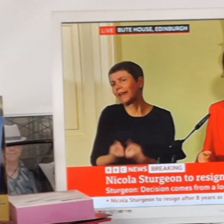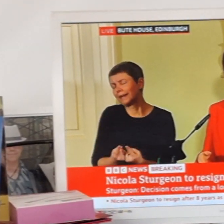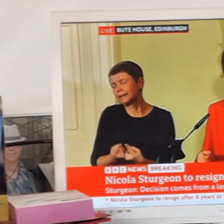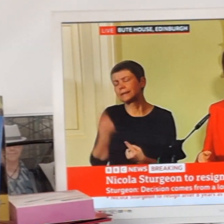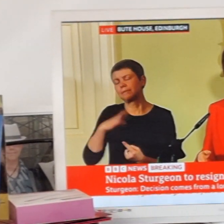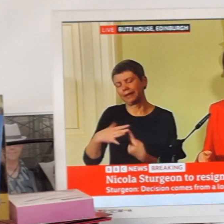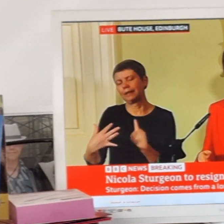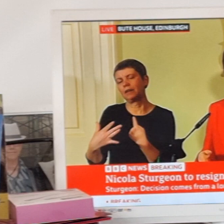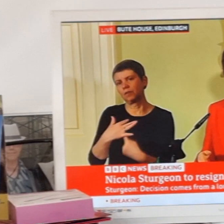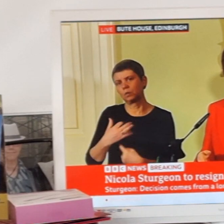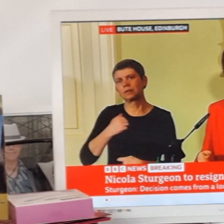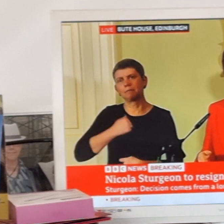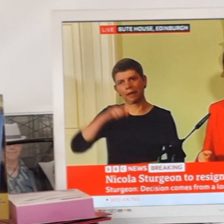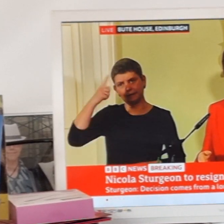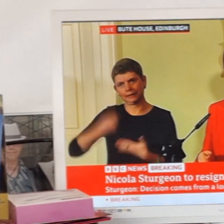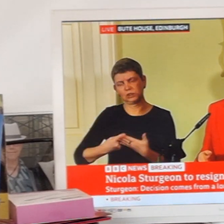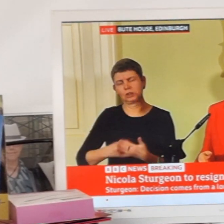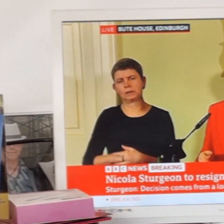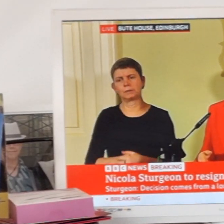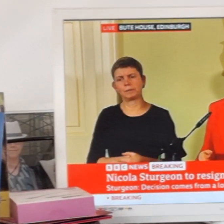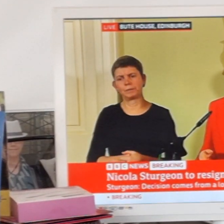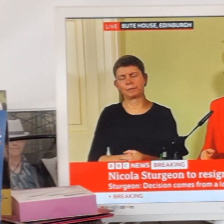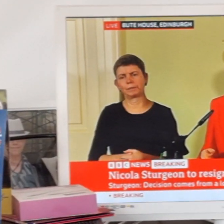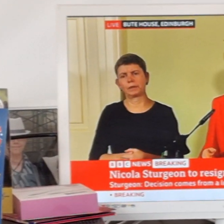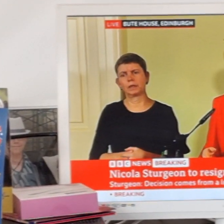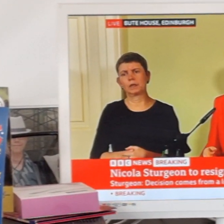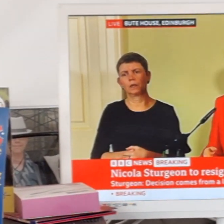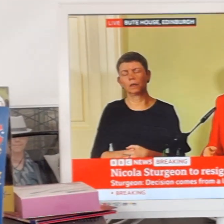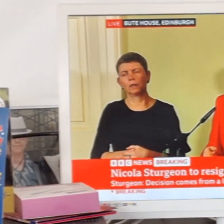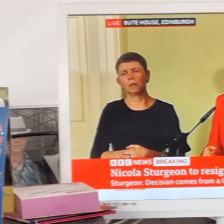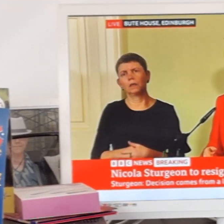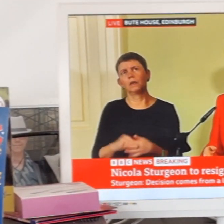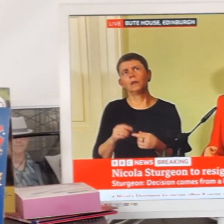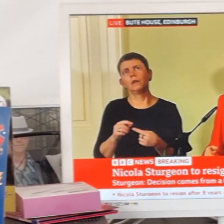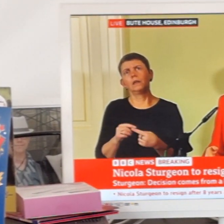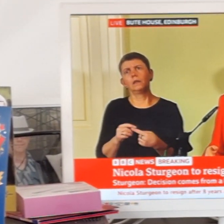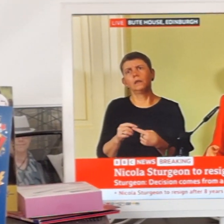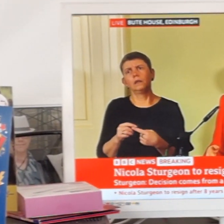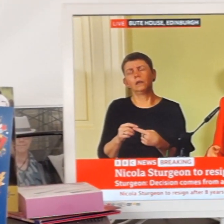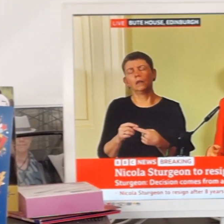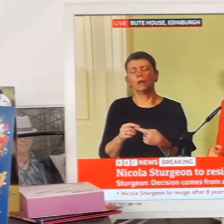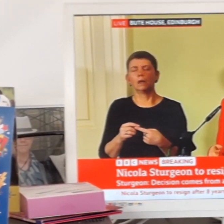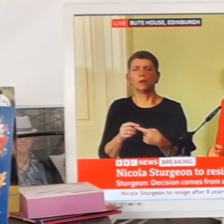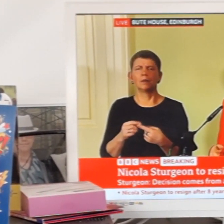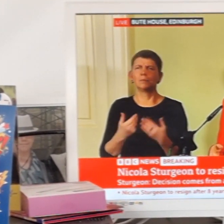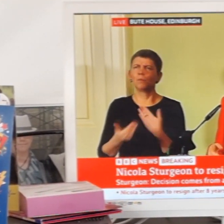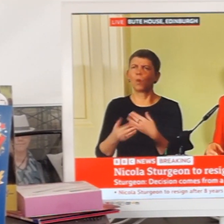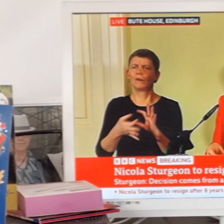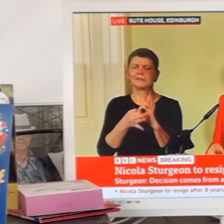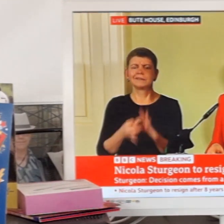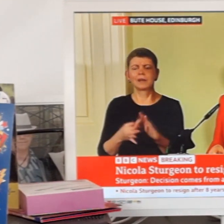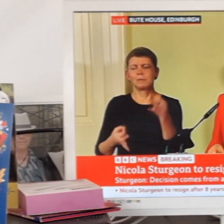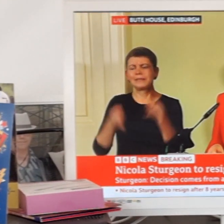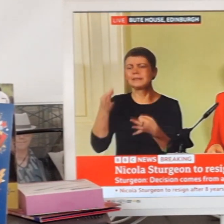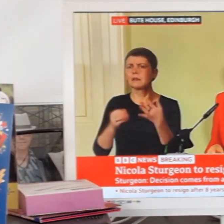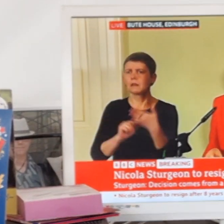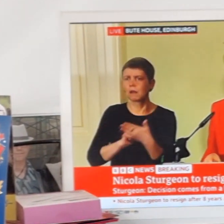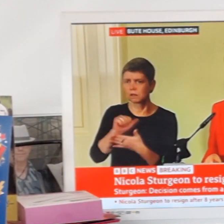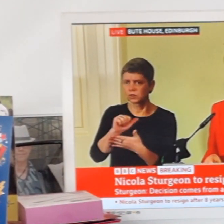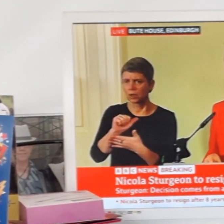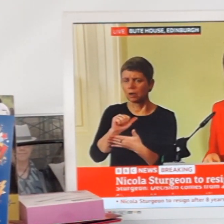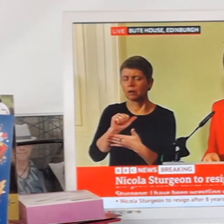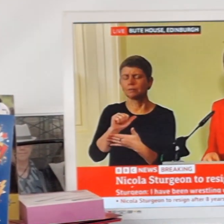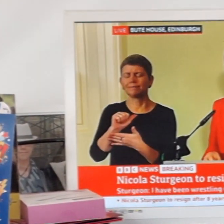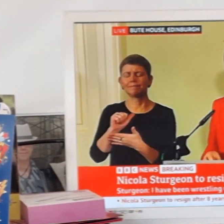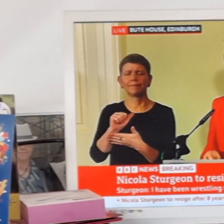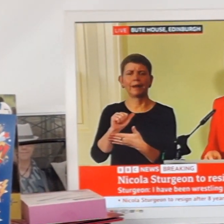my decision. These, I suppose, are more about our political culture and the nature and impact of